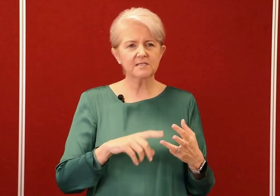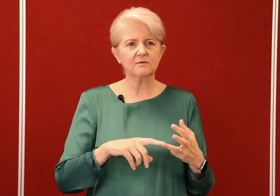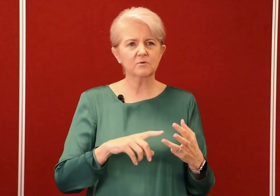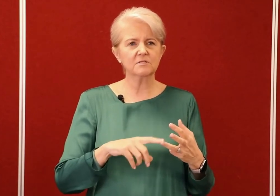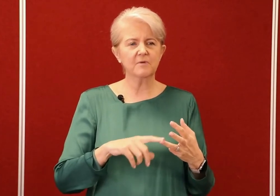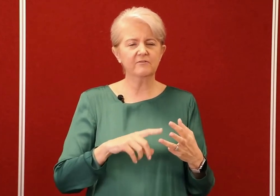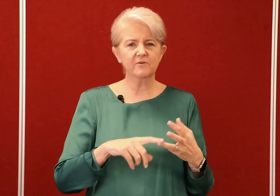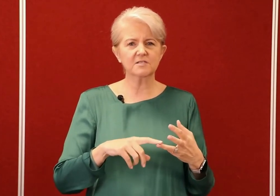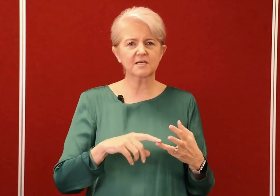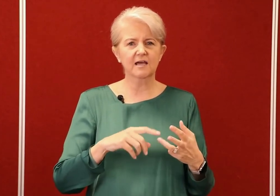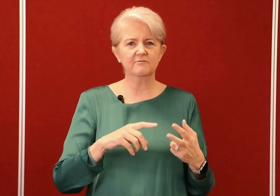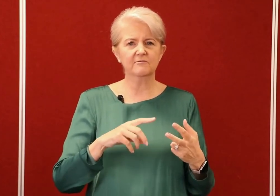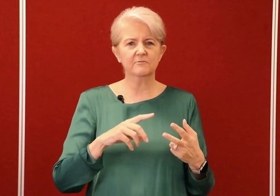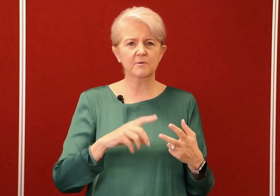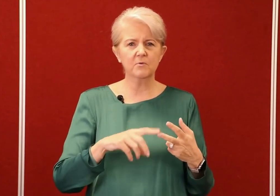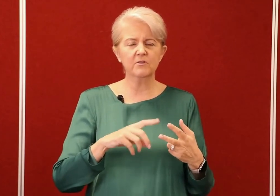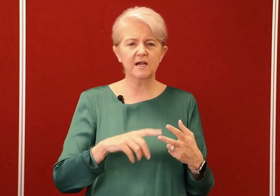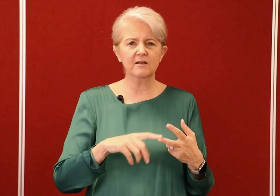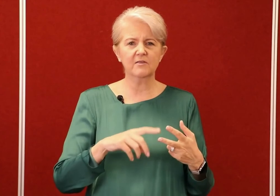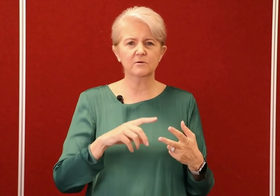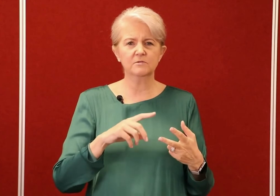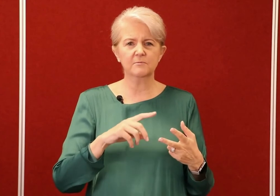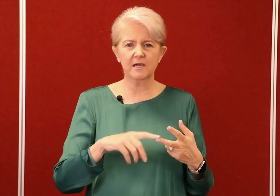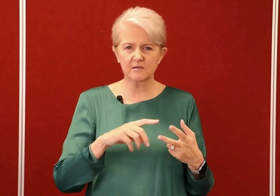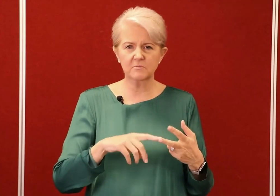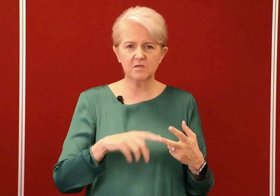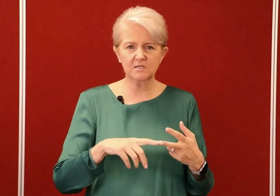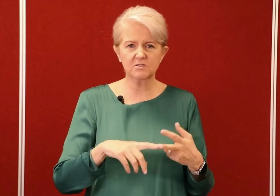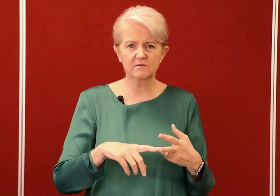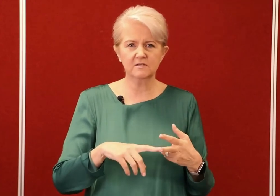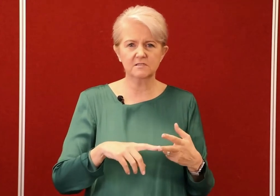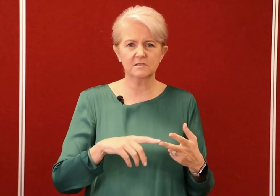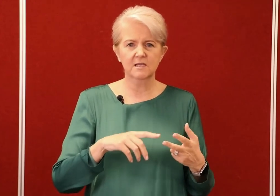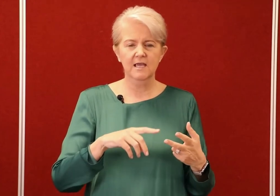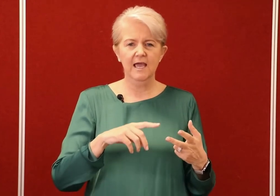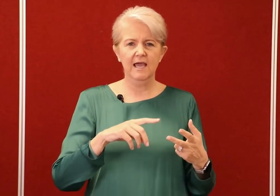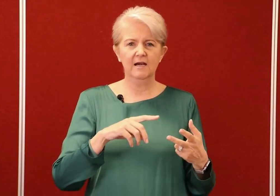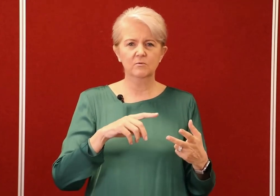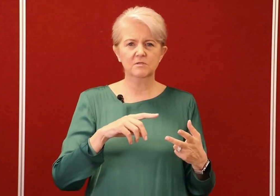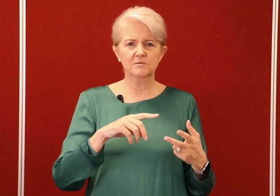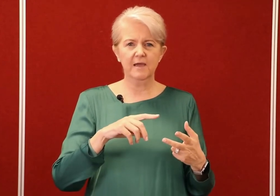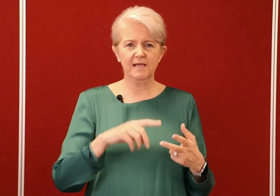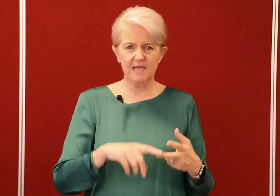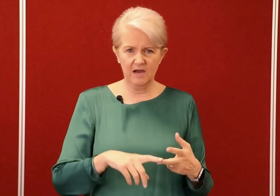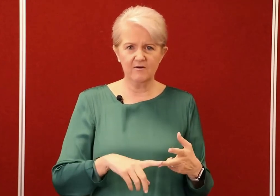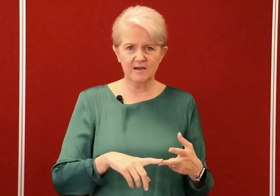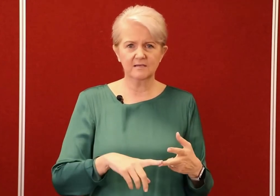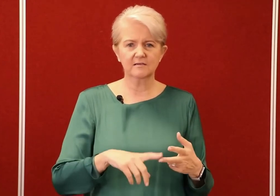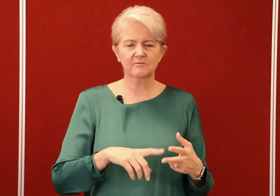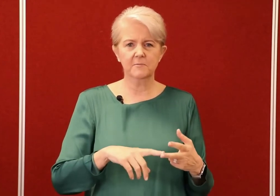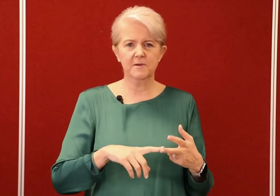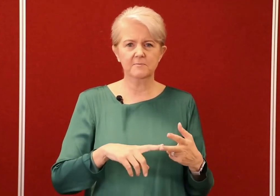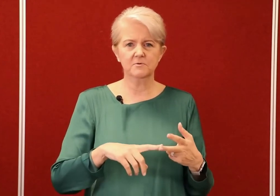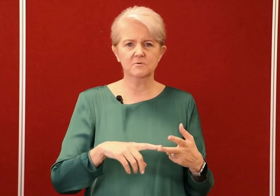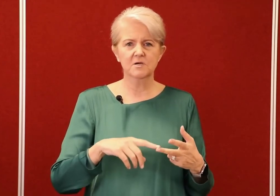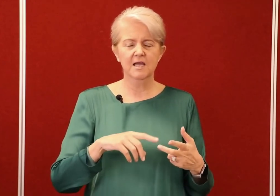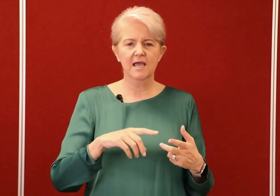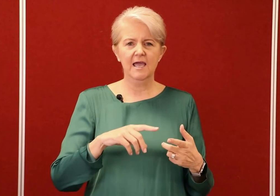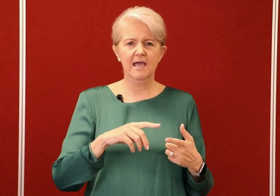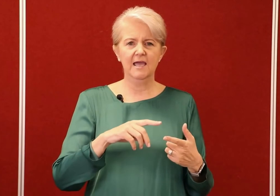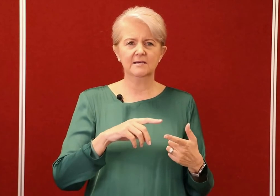And policing was my first love, but more than anything, it was about community service. And it was about caring for